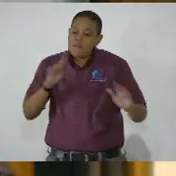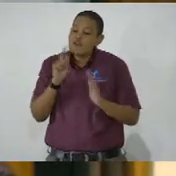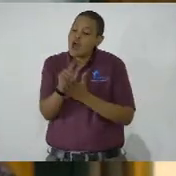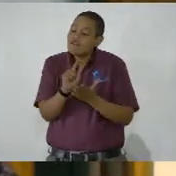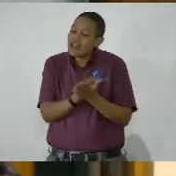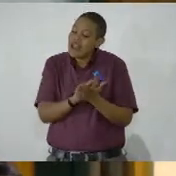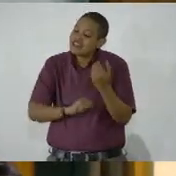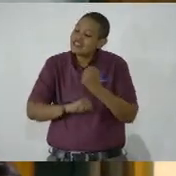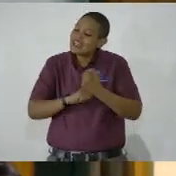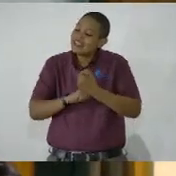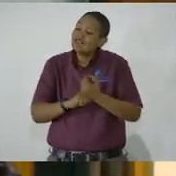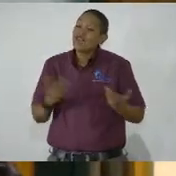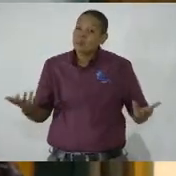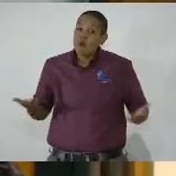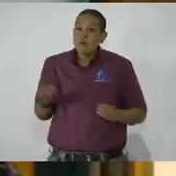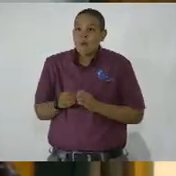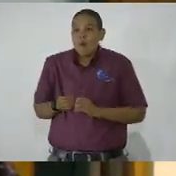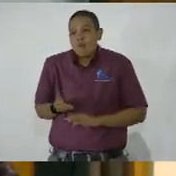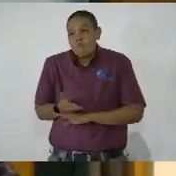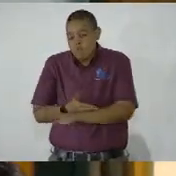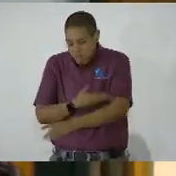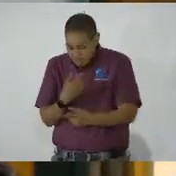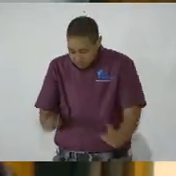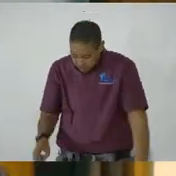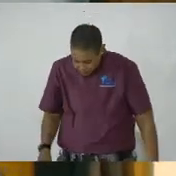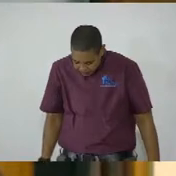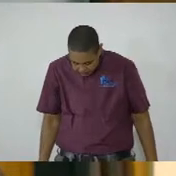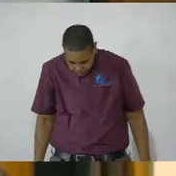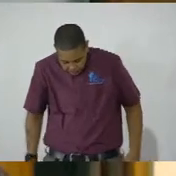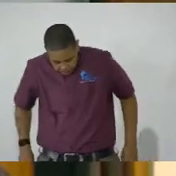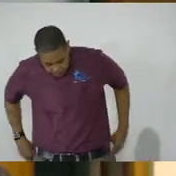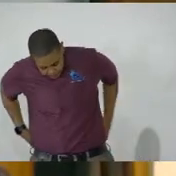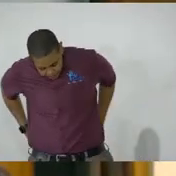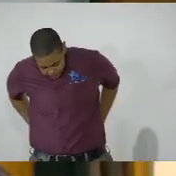legislative programme.